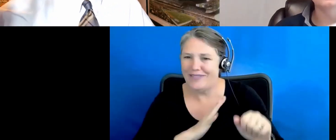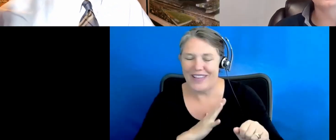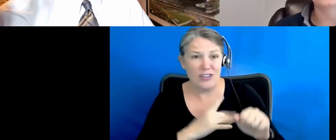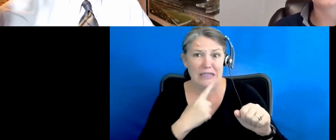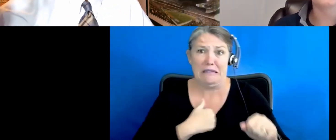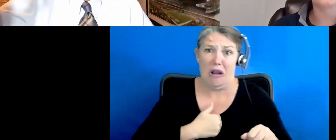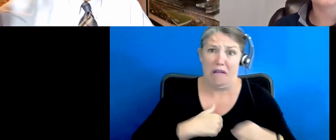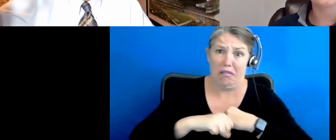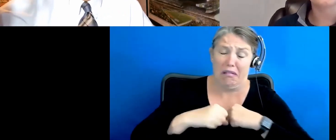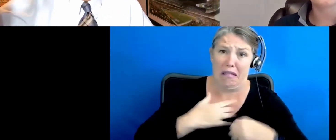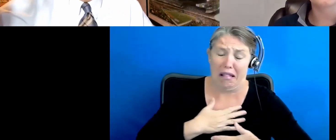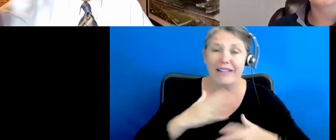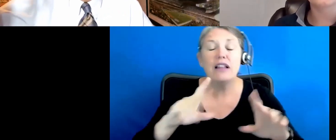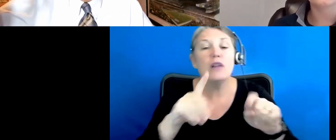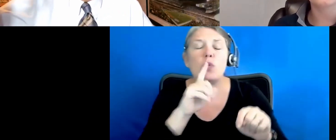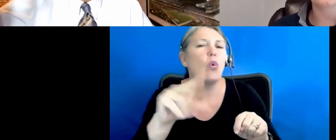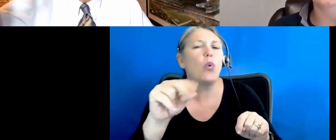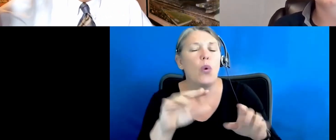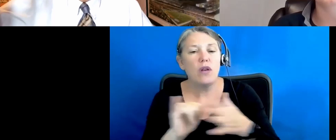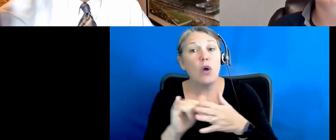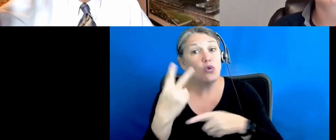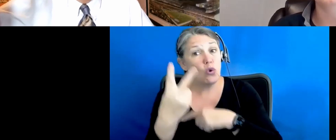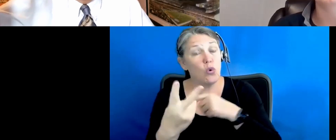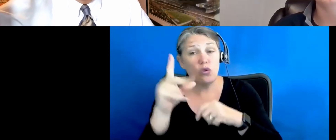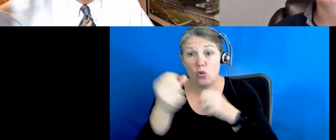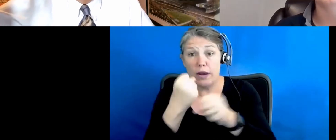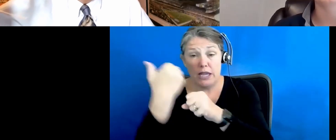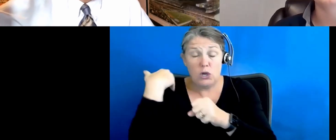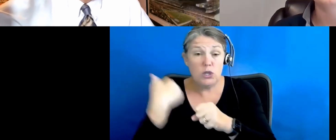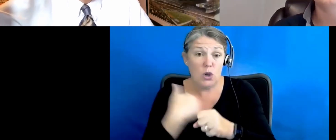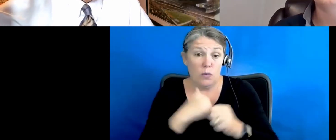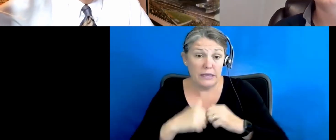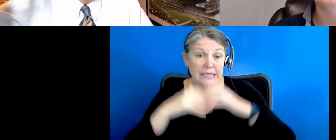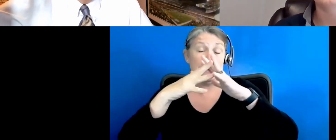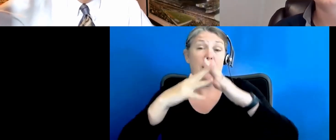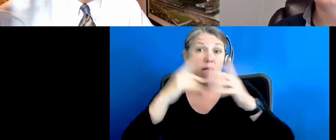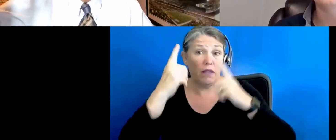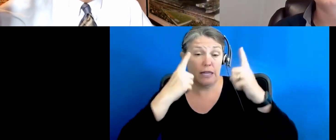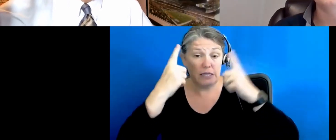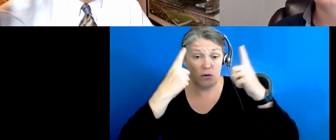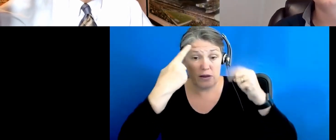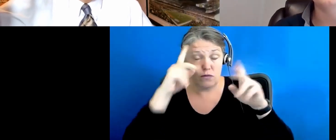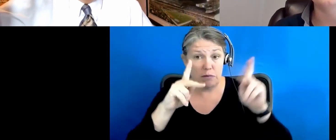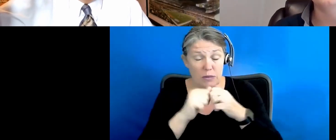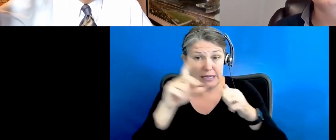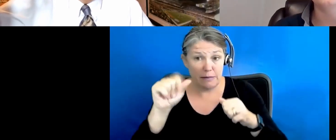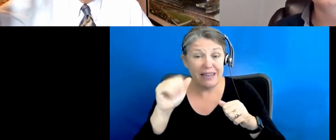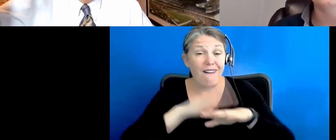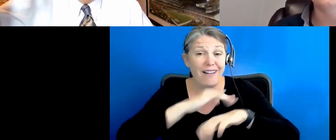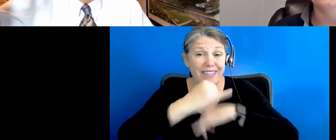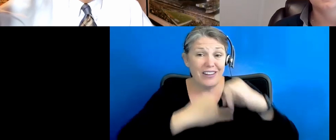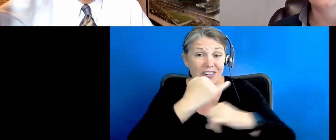the National Council on Disability kicked off the U.S. disabilities community consideration of an international